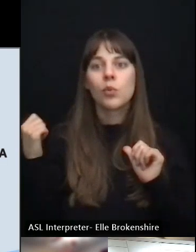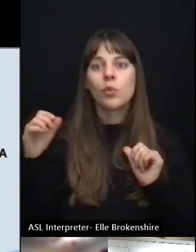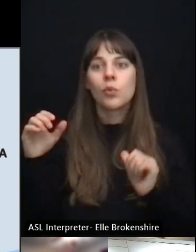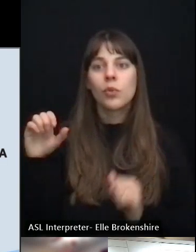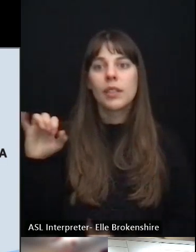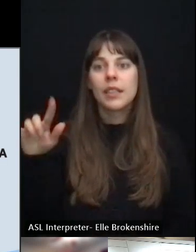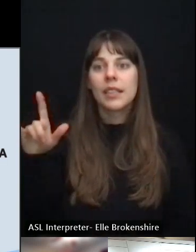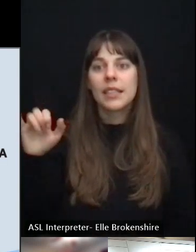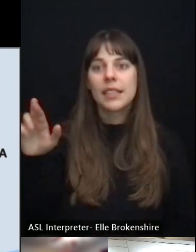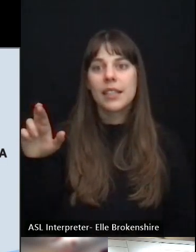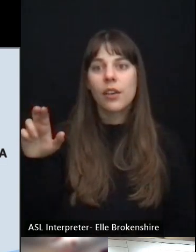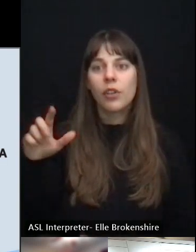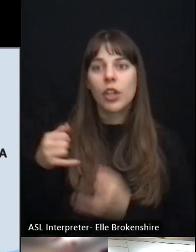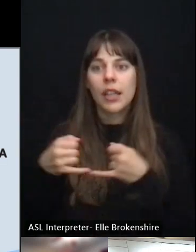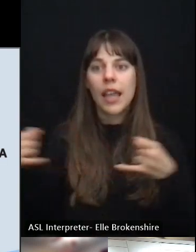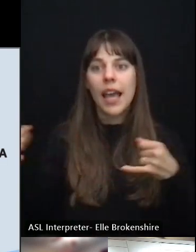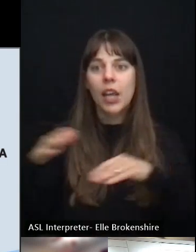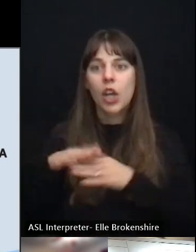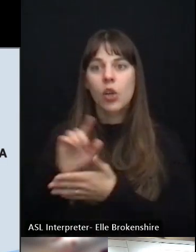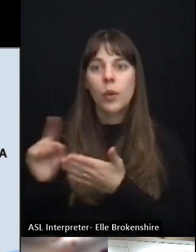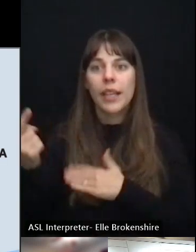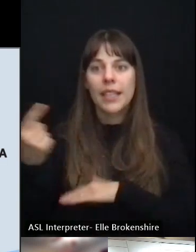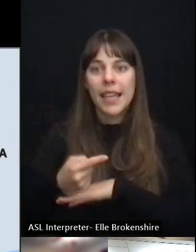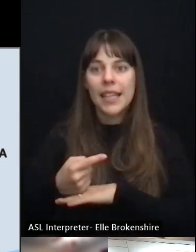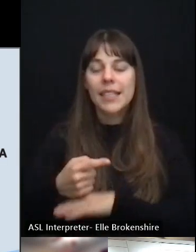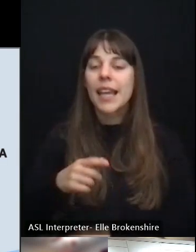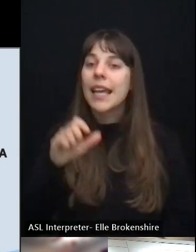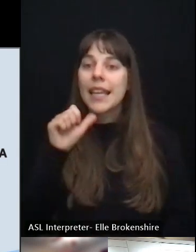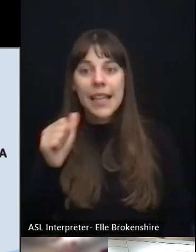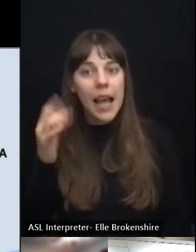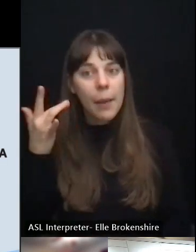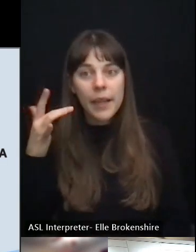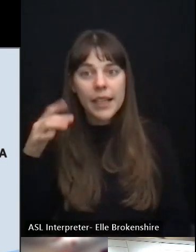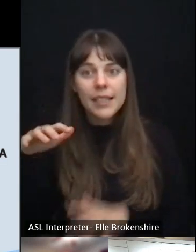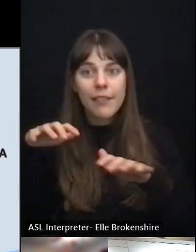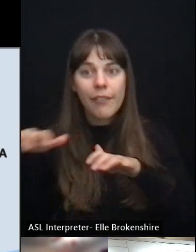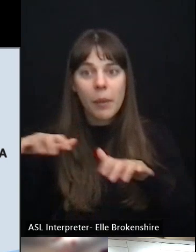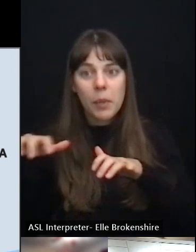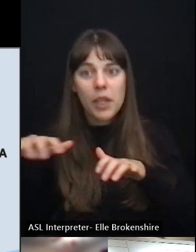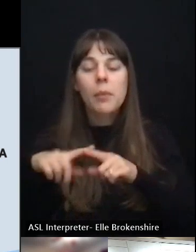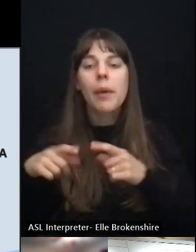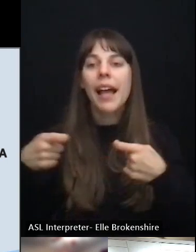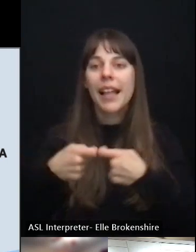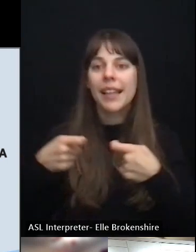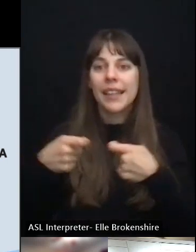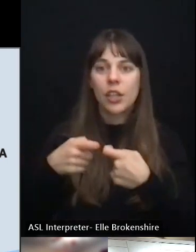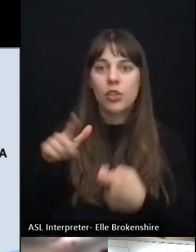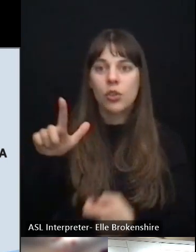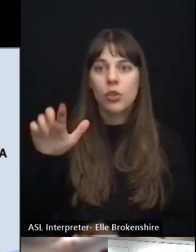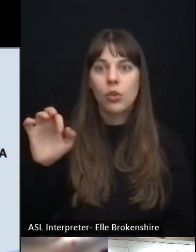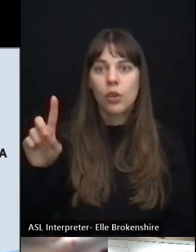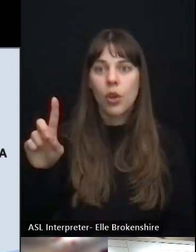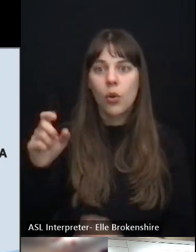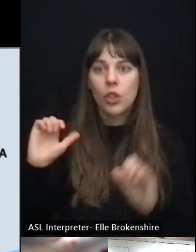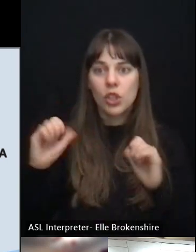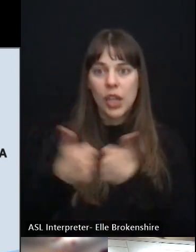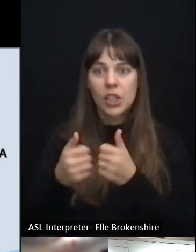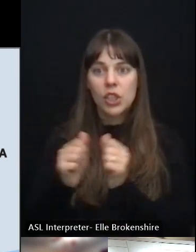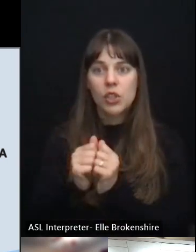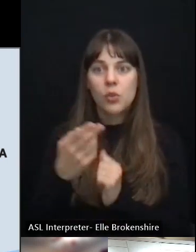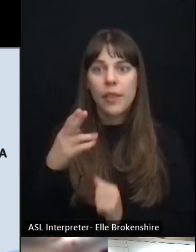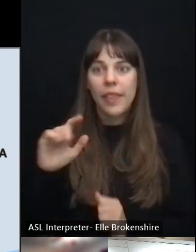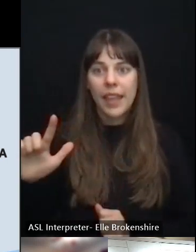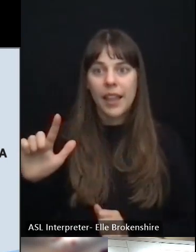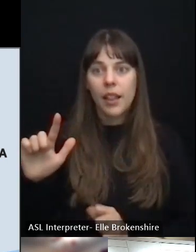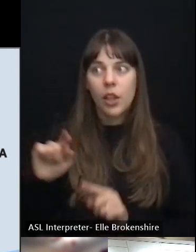not because of landslides or vibrations, but it's actually due to electrical load challenges with the hill coming up